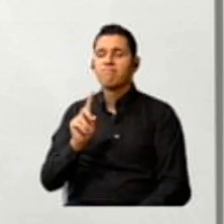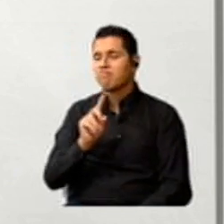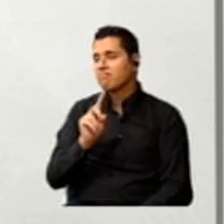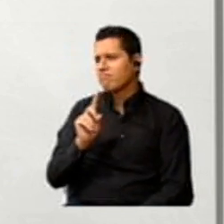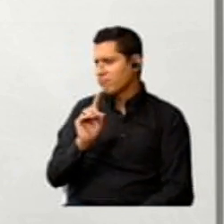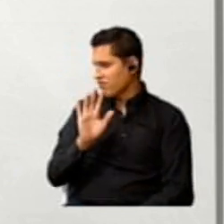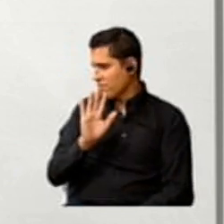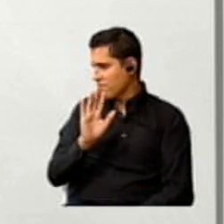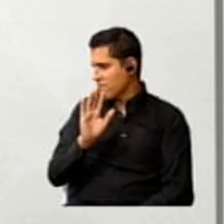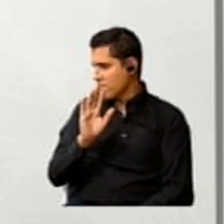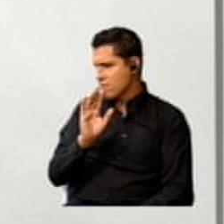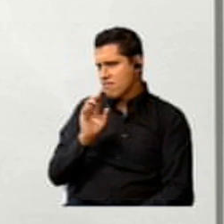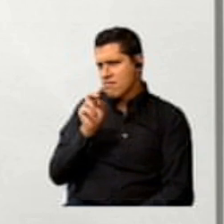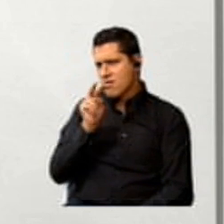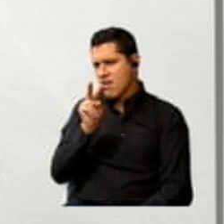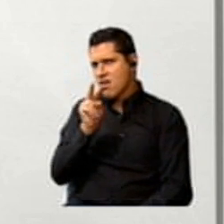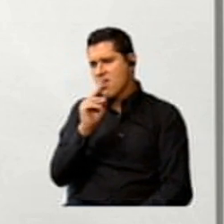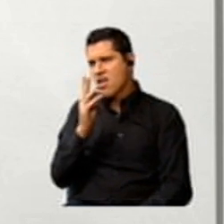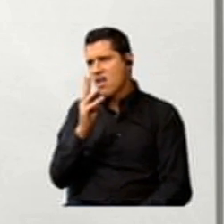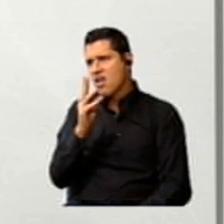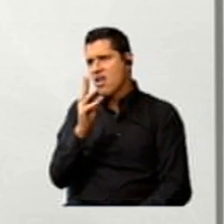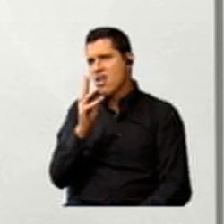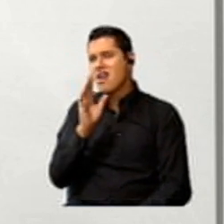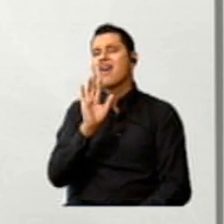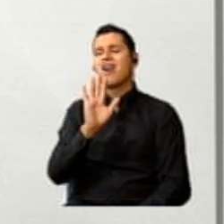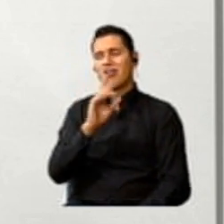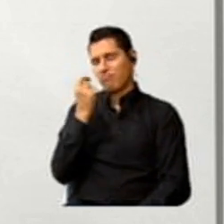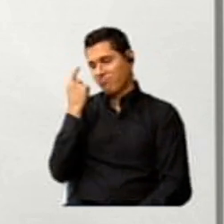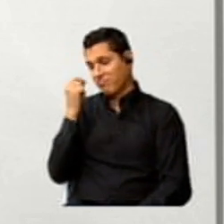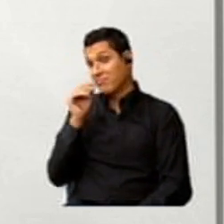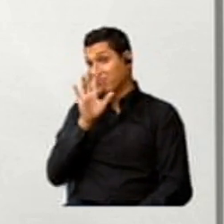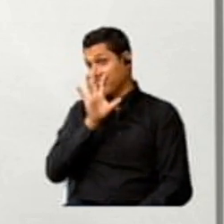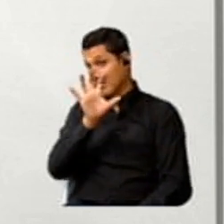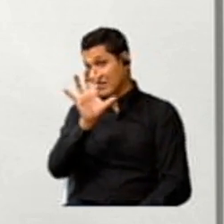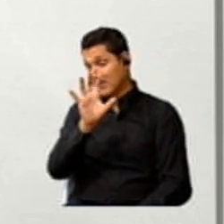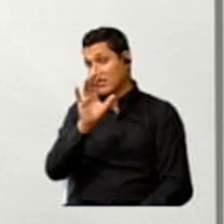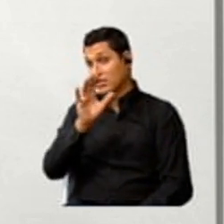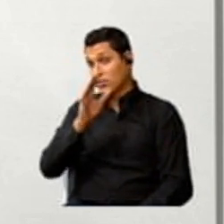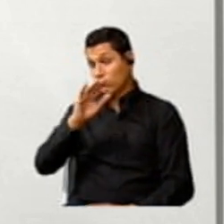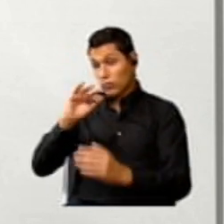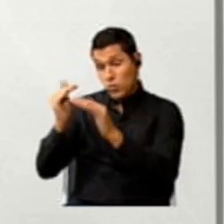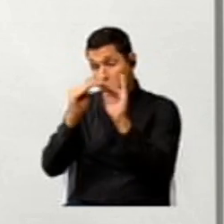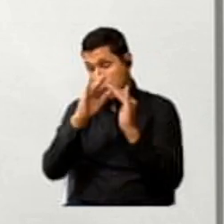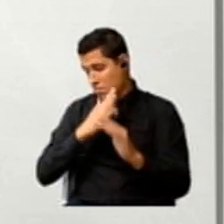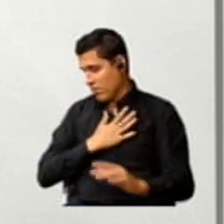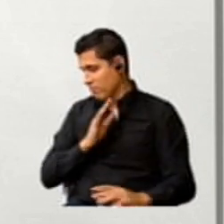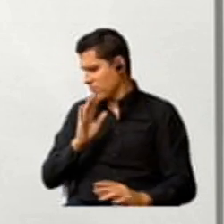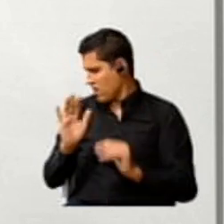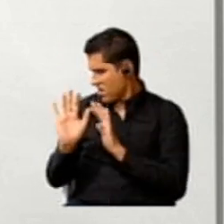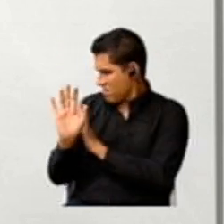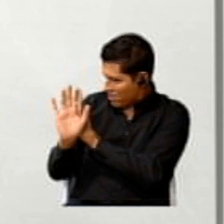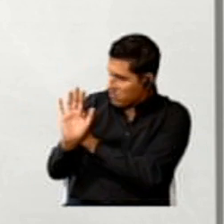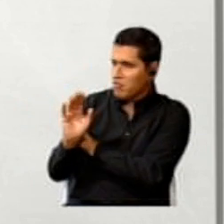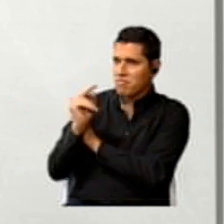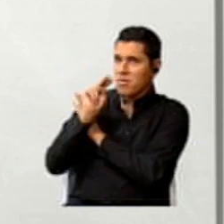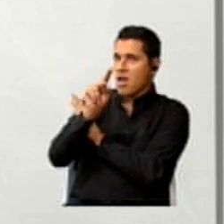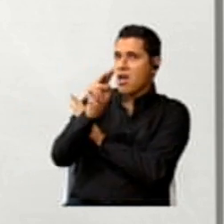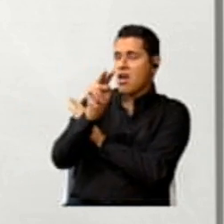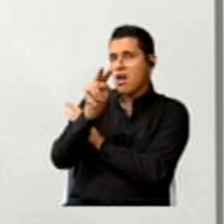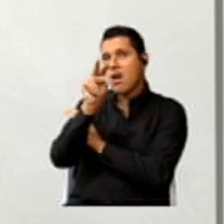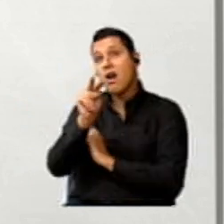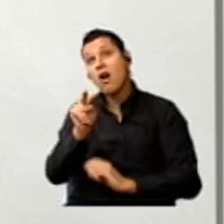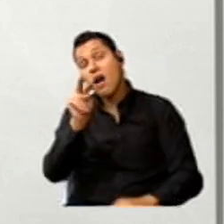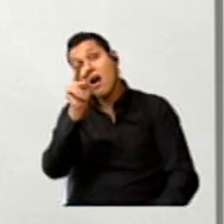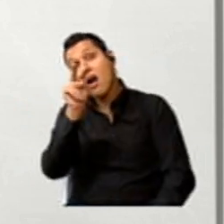so this is my community, Waldo. Ah, look, look, this is the hospital,